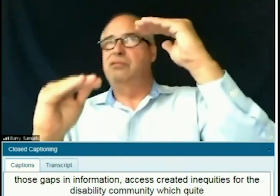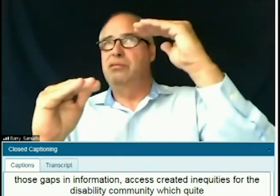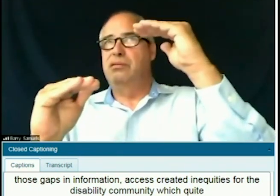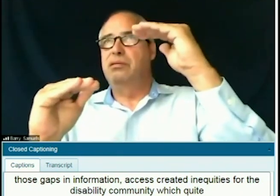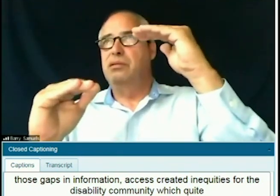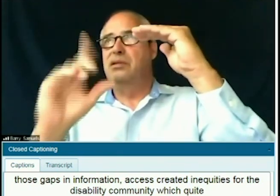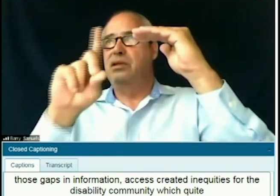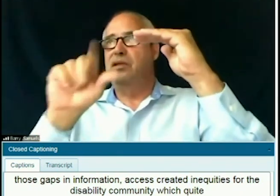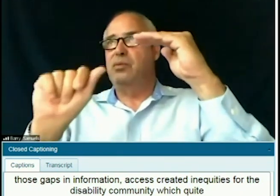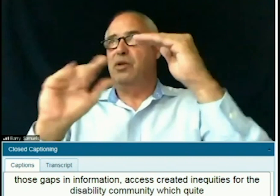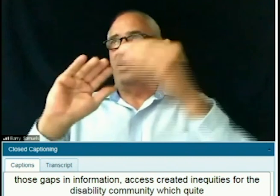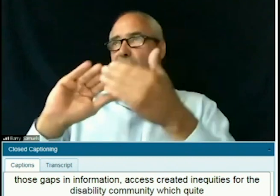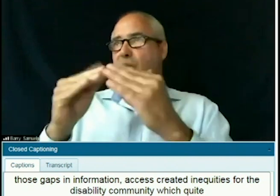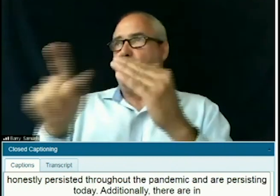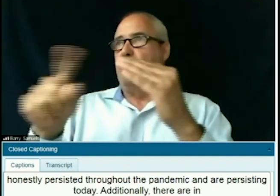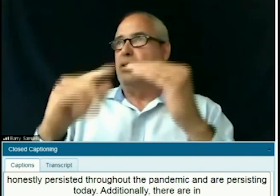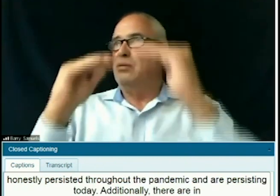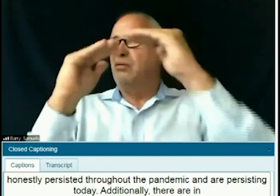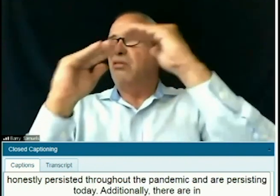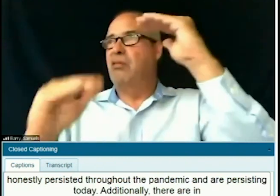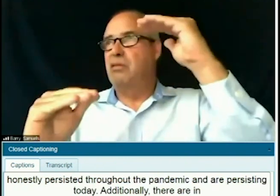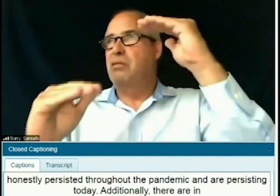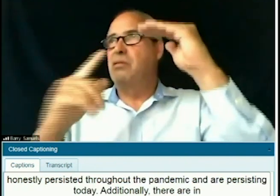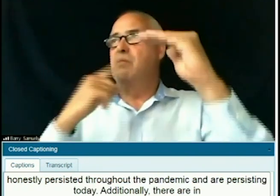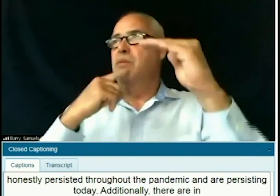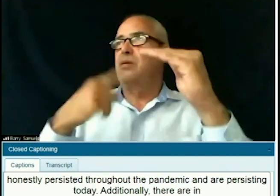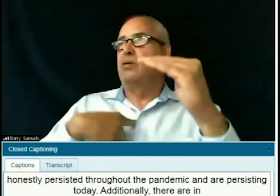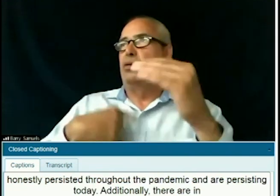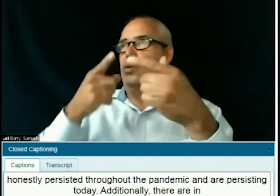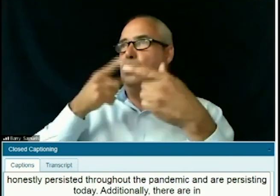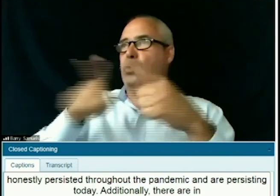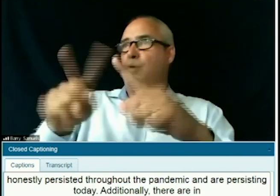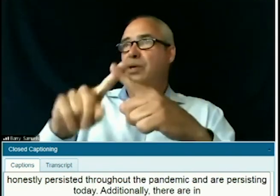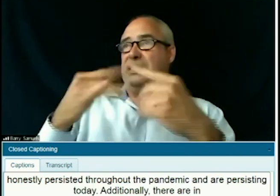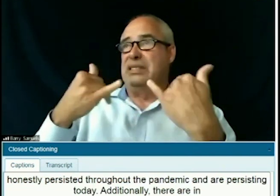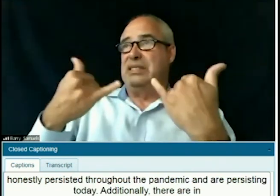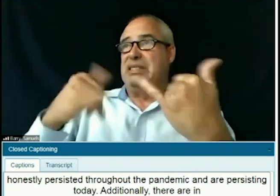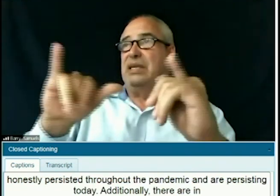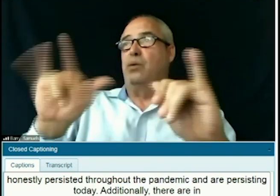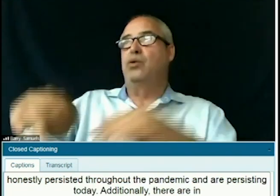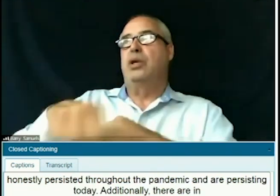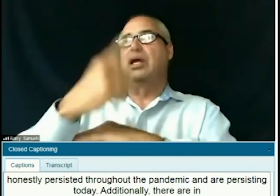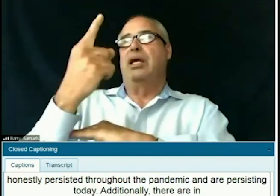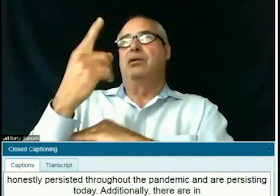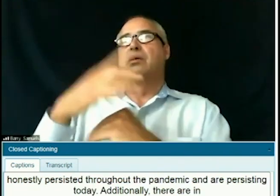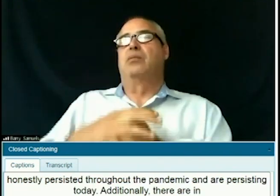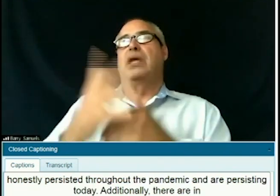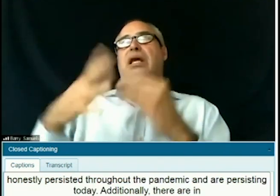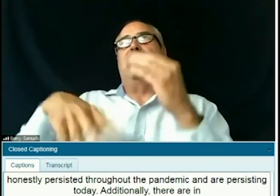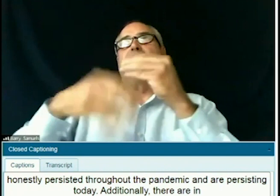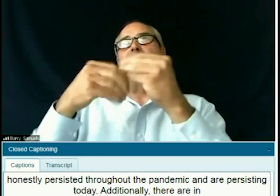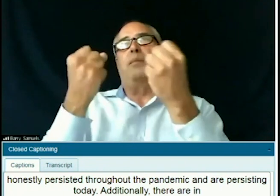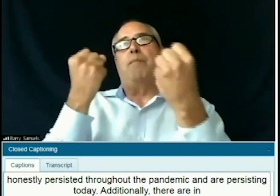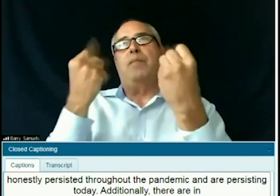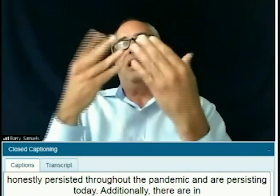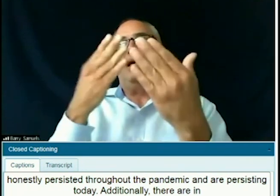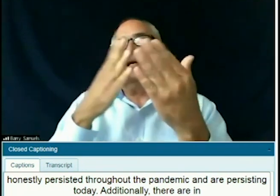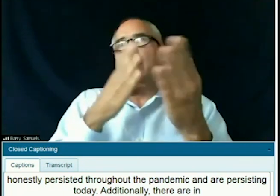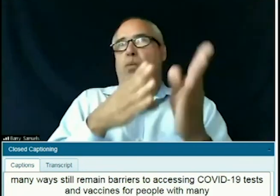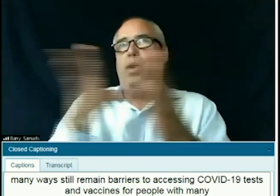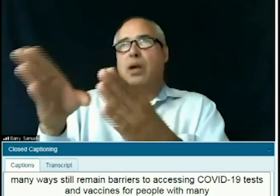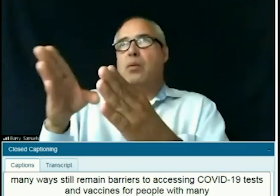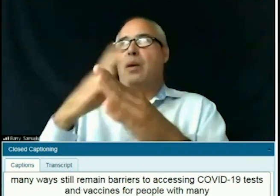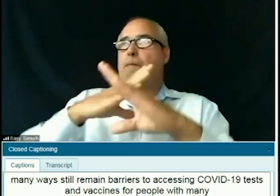which quite honestly persisted throughout the pandemic and are persisting today. Additionally, there are, and in many ways still remain,